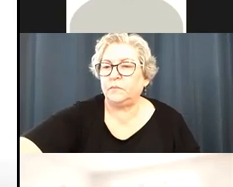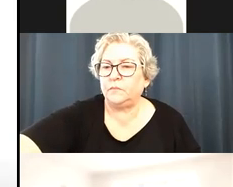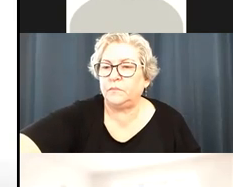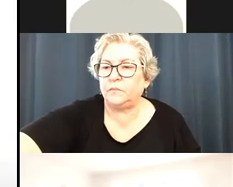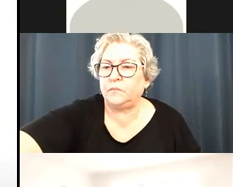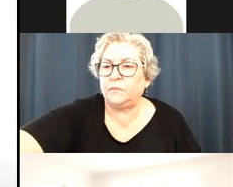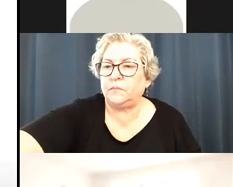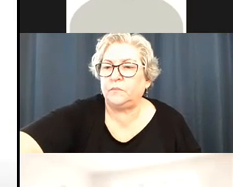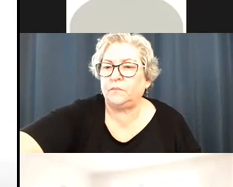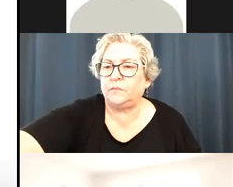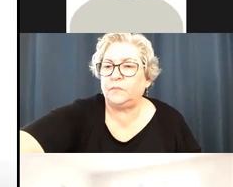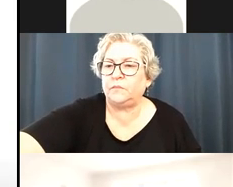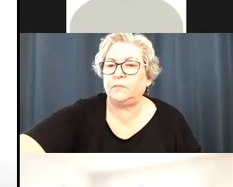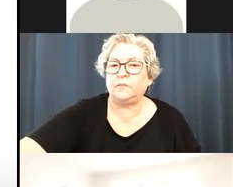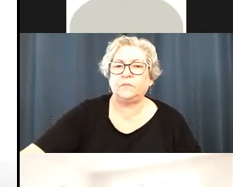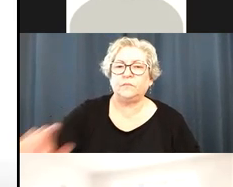Oh no.